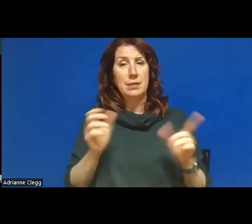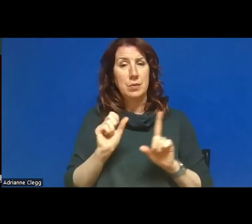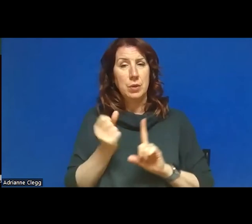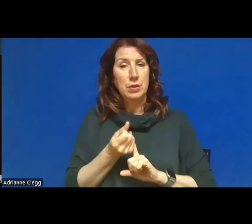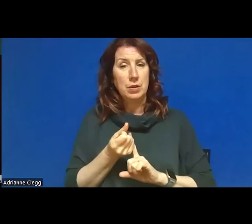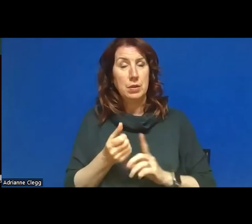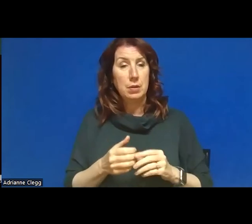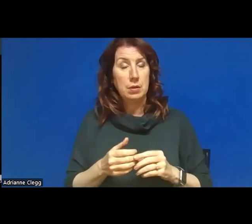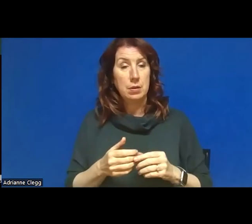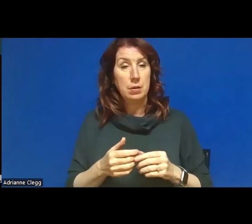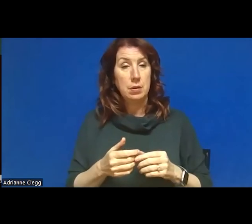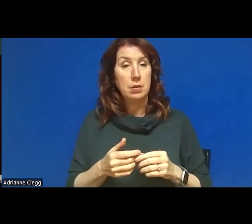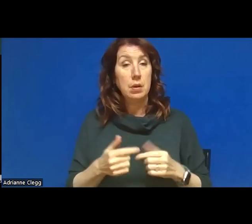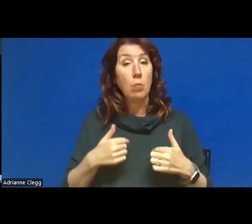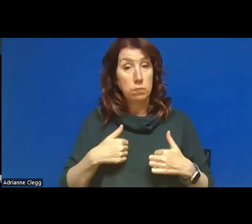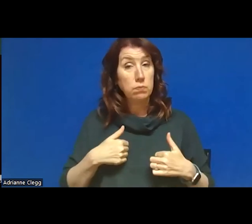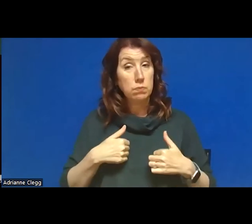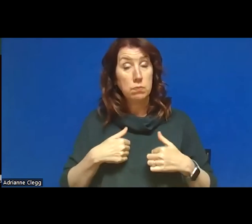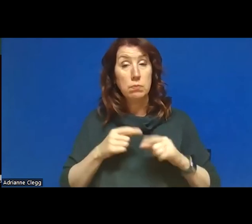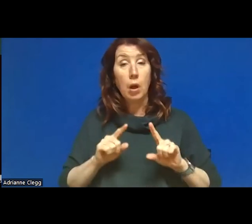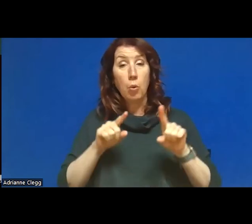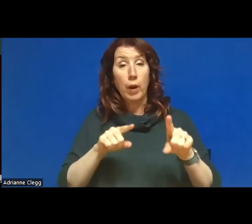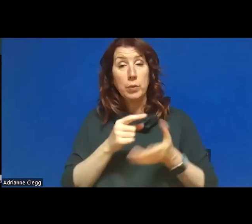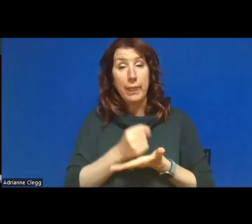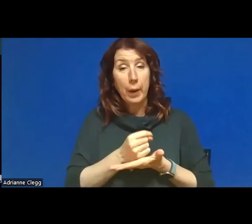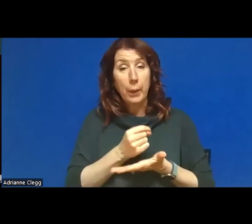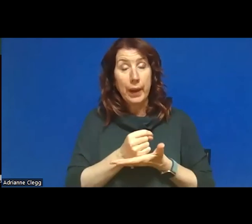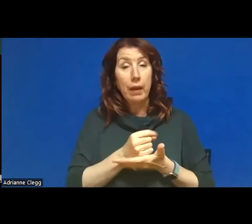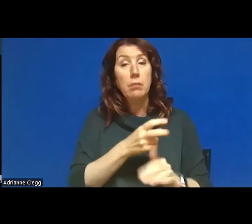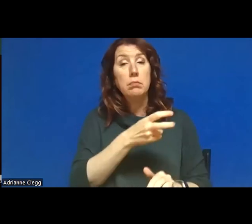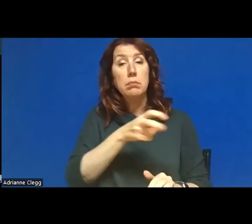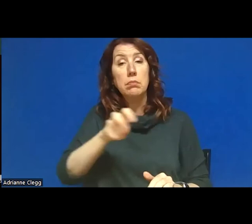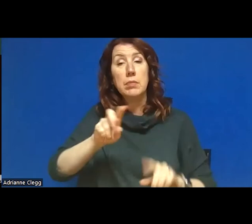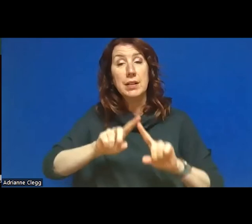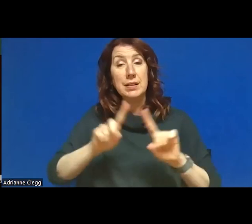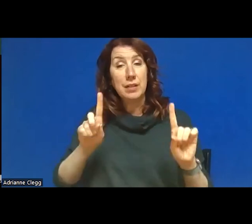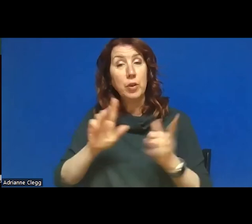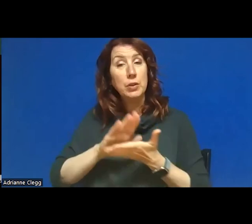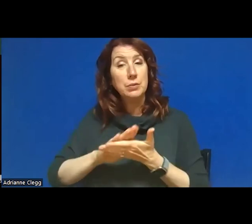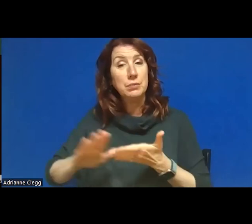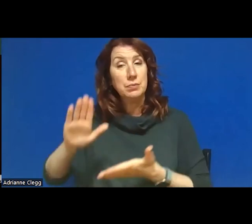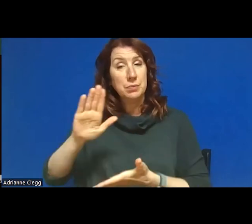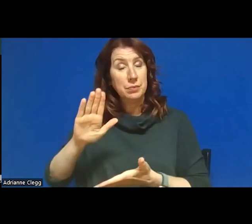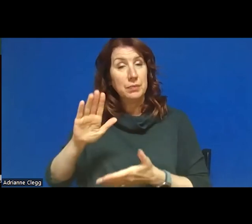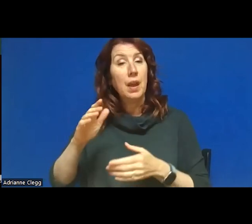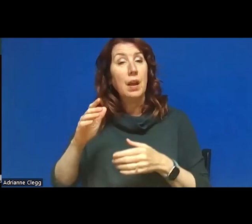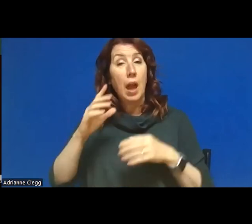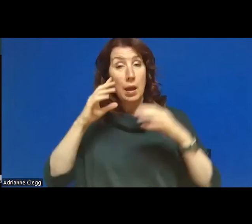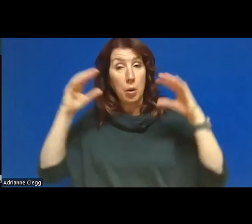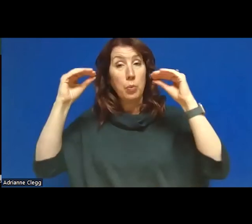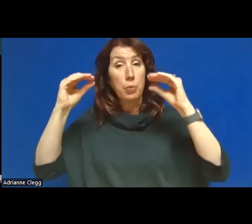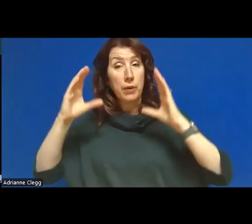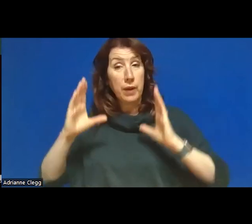And I was able to go to therapy and transfer schools. And I had professors that were dedicated